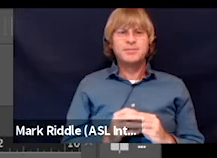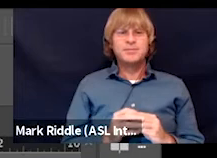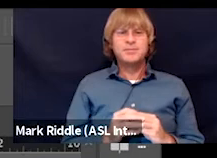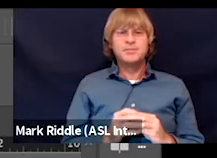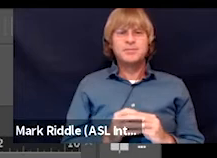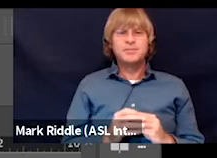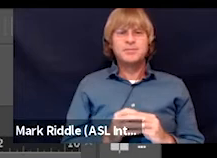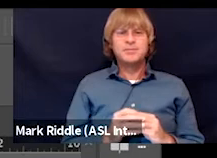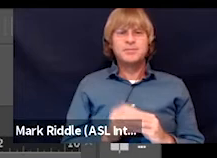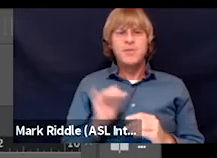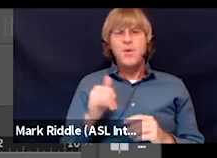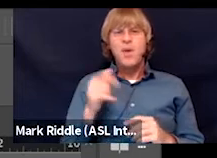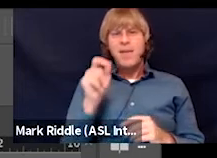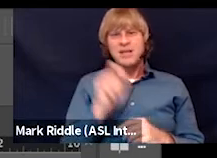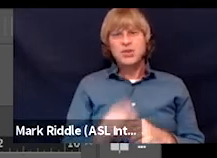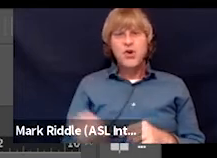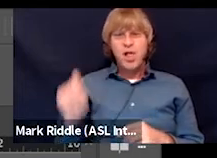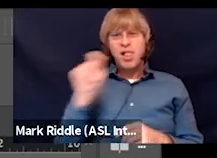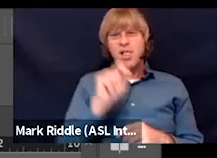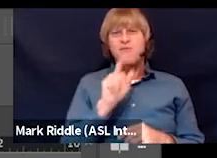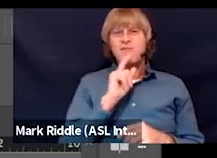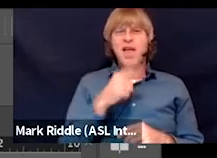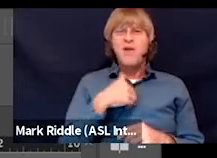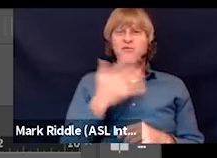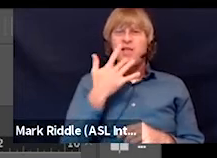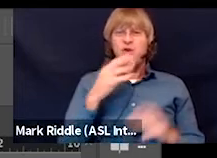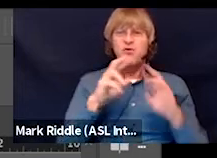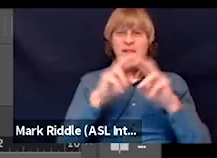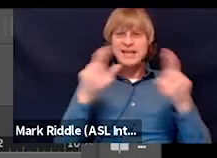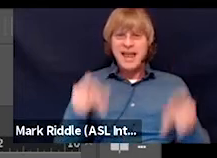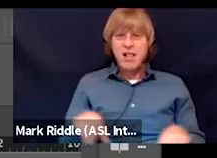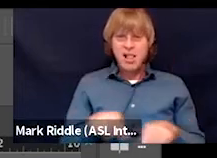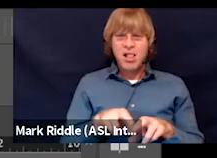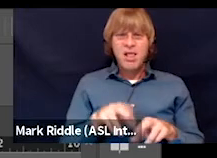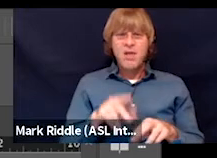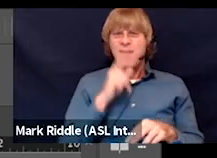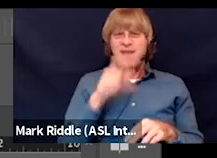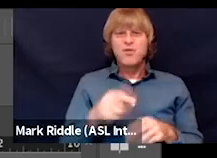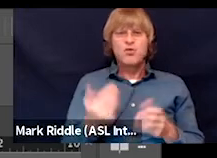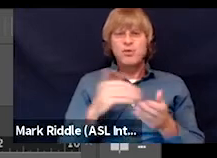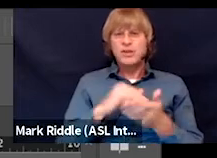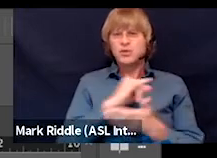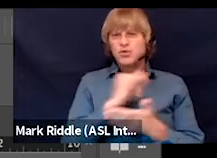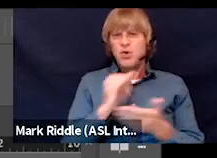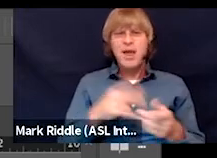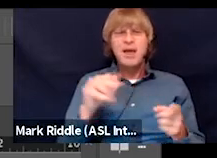So it's like, oh, I made a circle and I really wanted a rectangle. You don't have to redraw